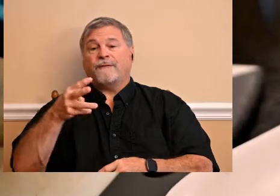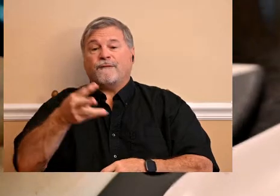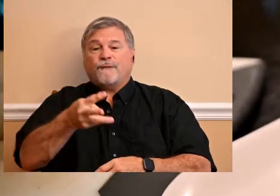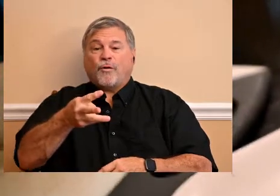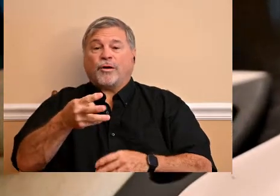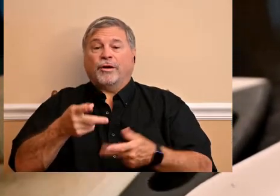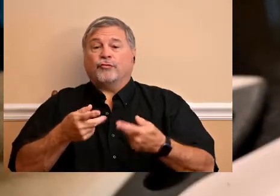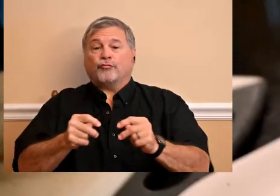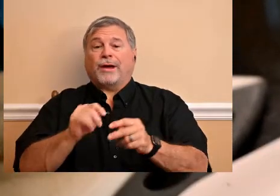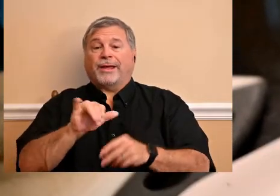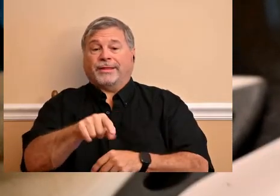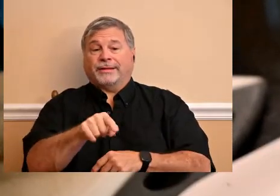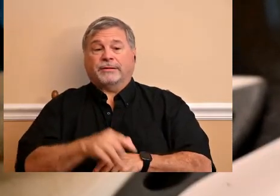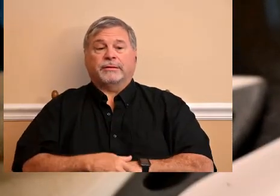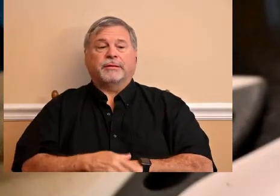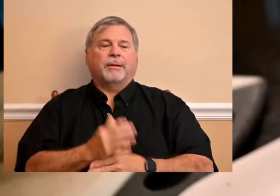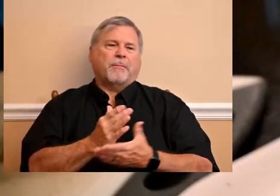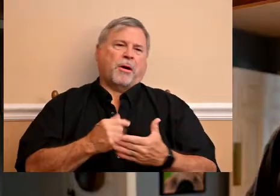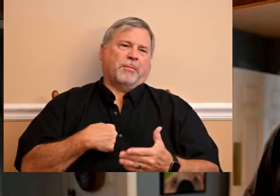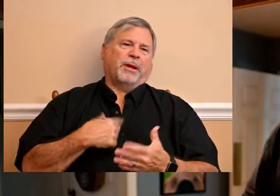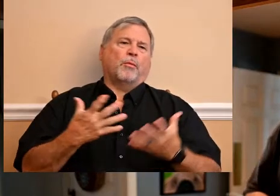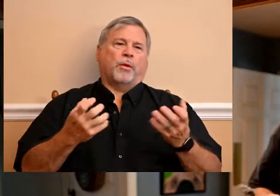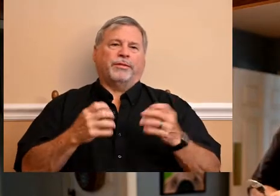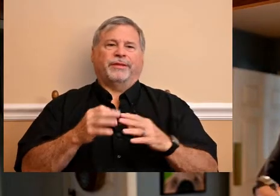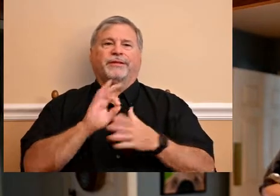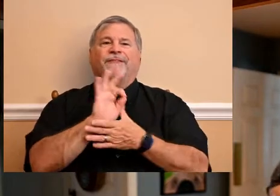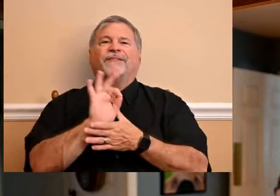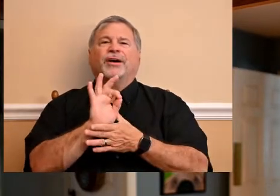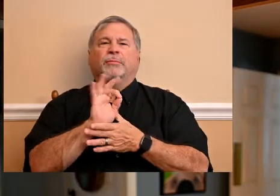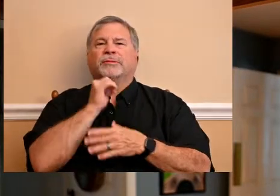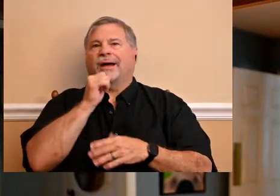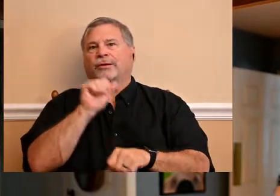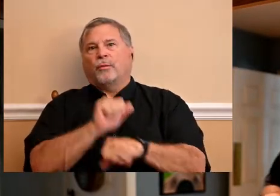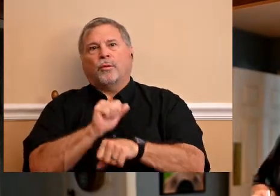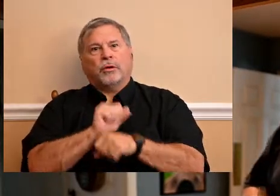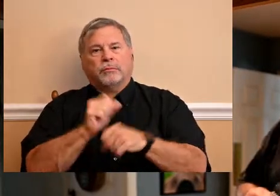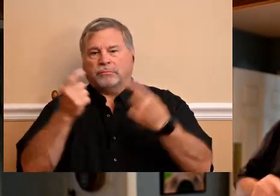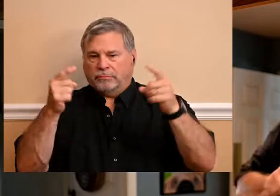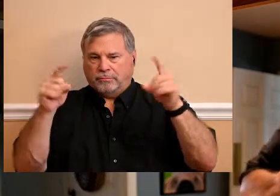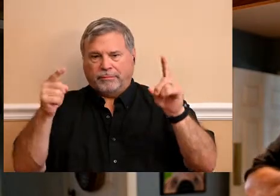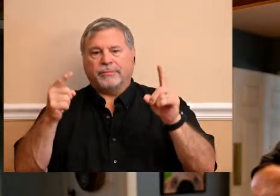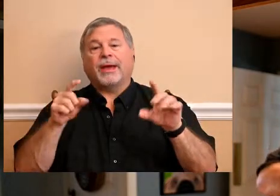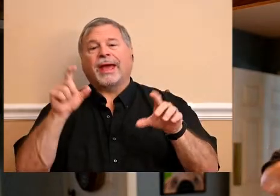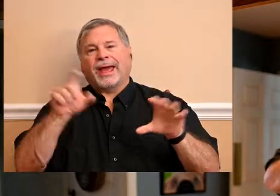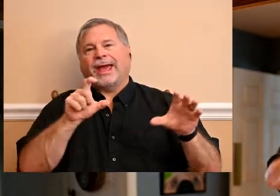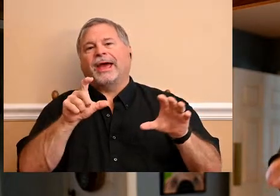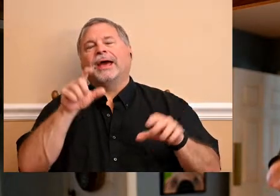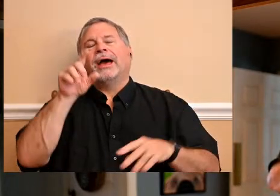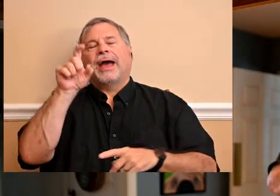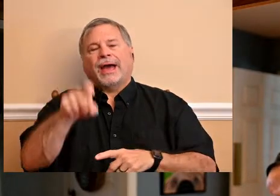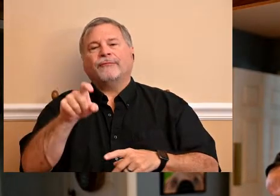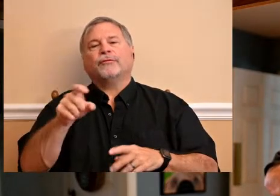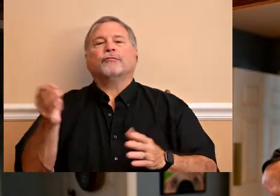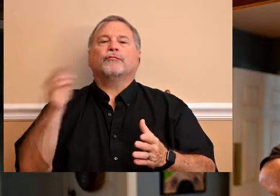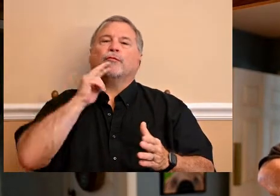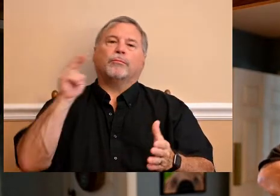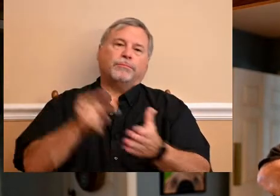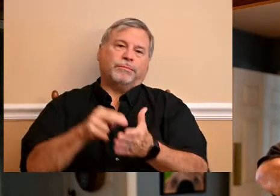We're going to get a fork and try this. Now there's part of me that wants this film not to work, so I have to do this all